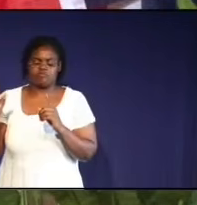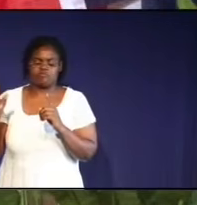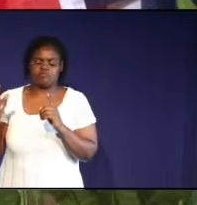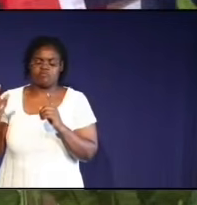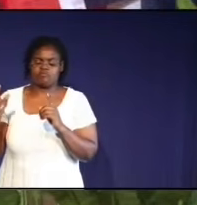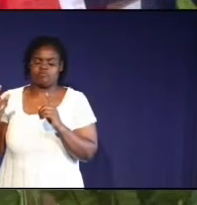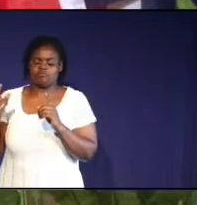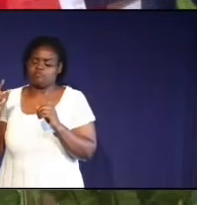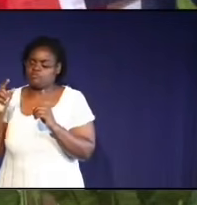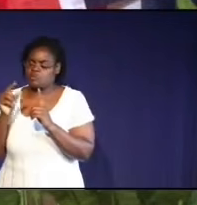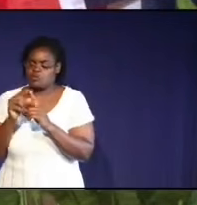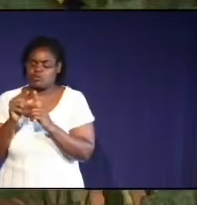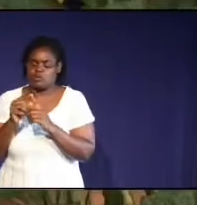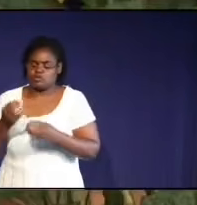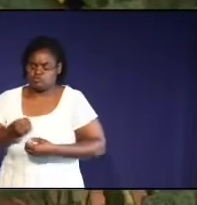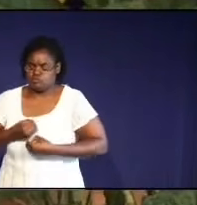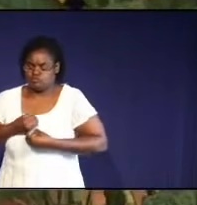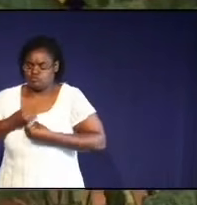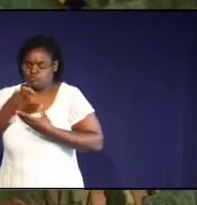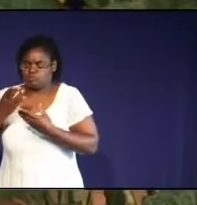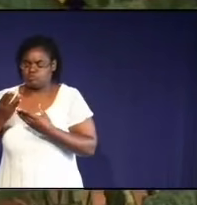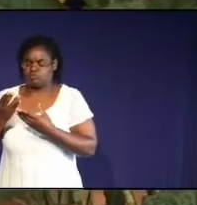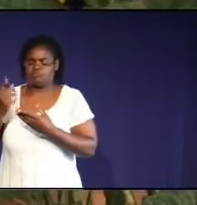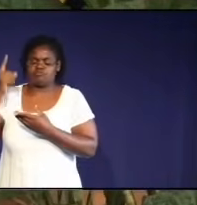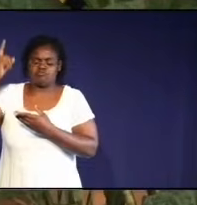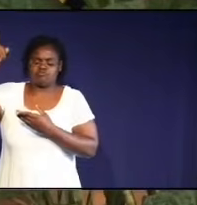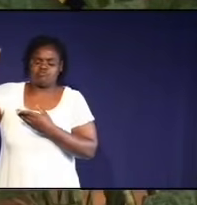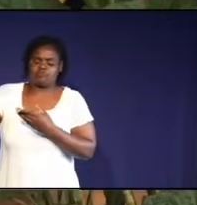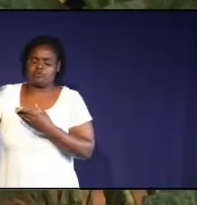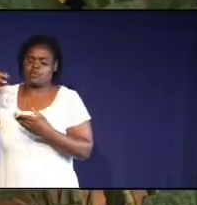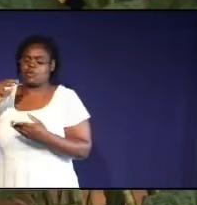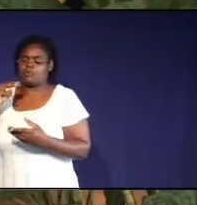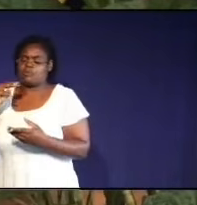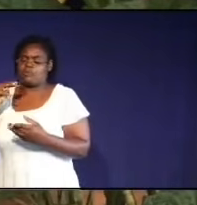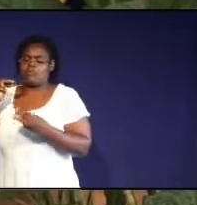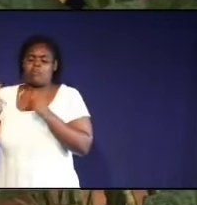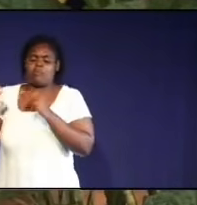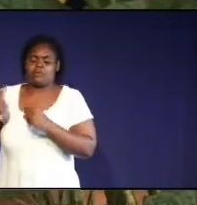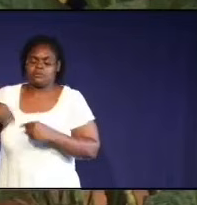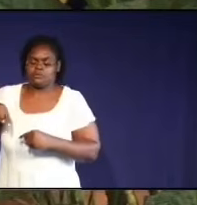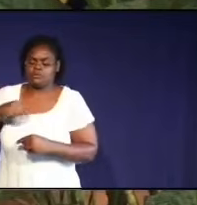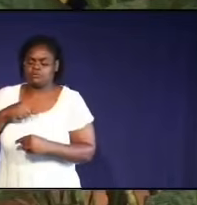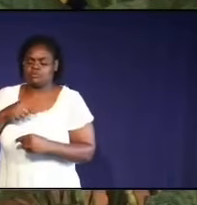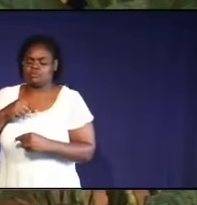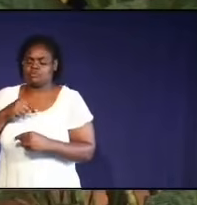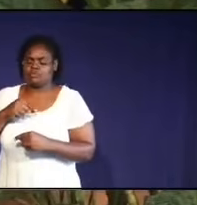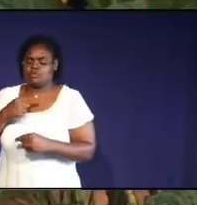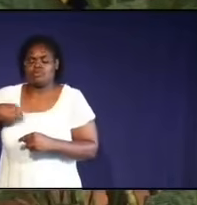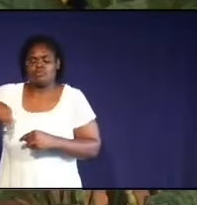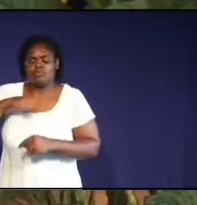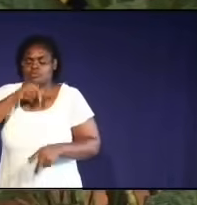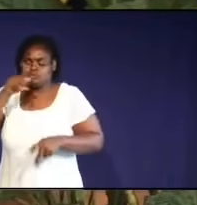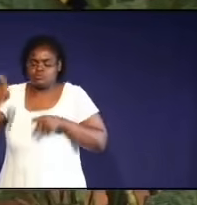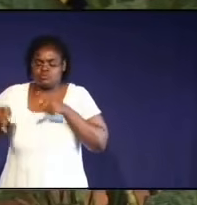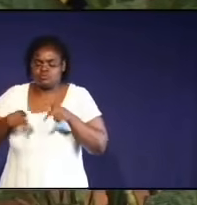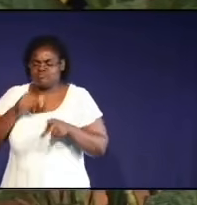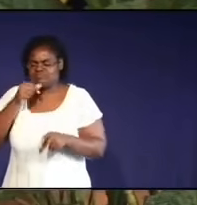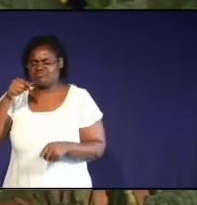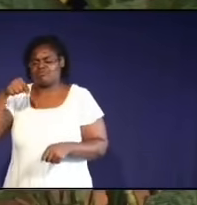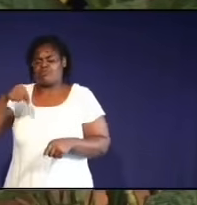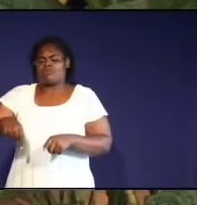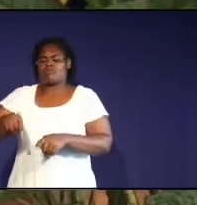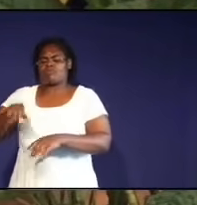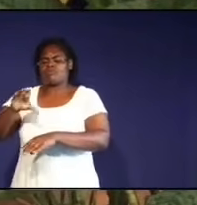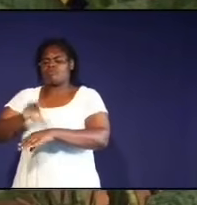These are your people. Not just in this place, but around the